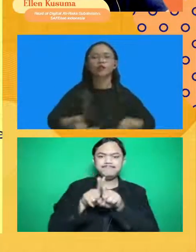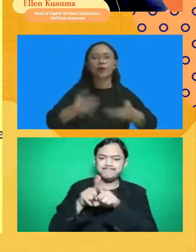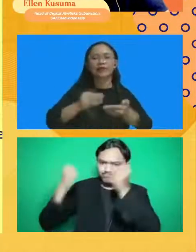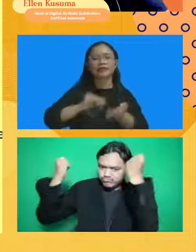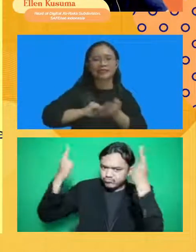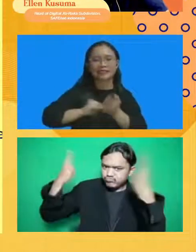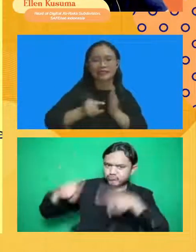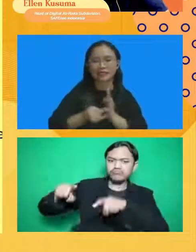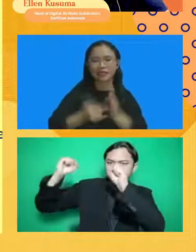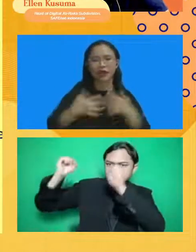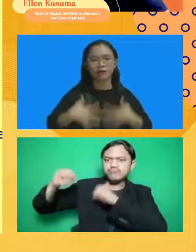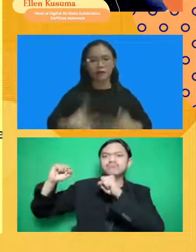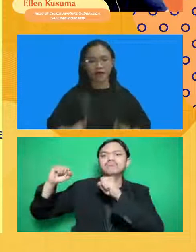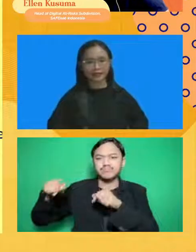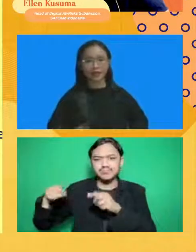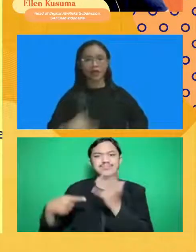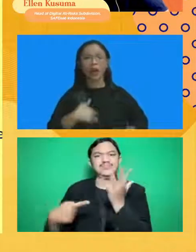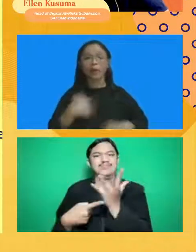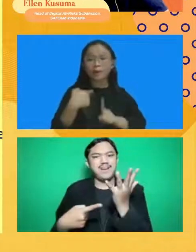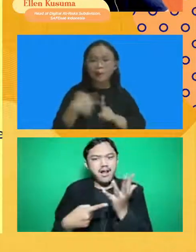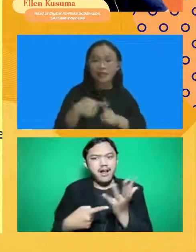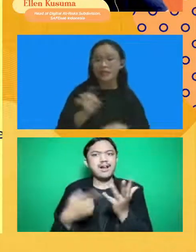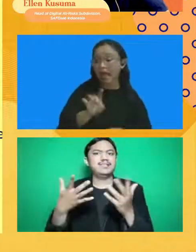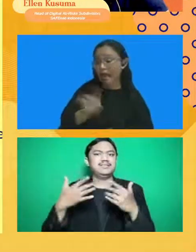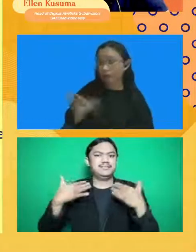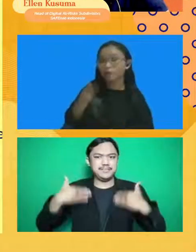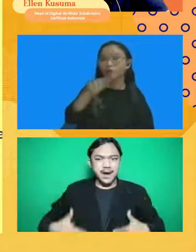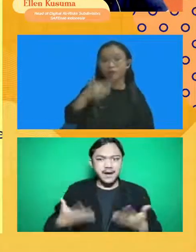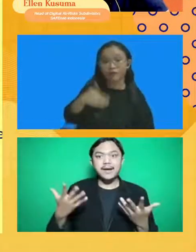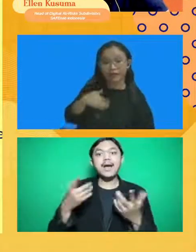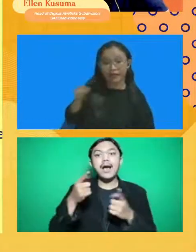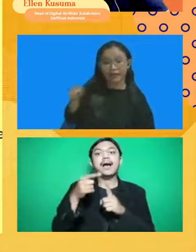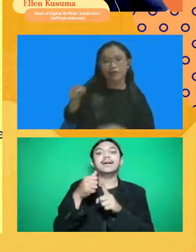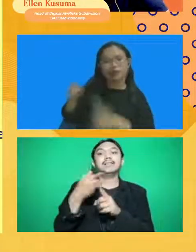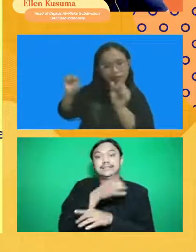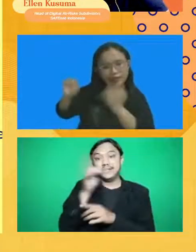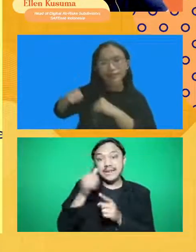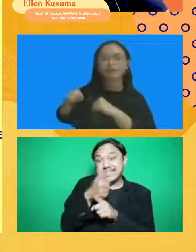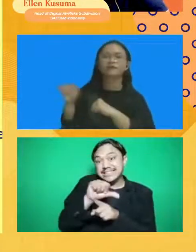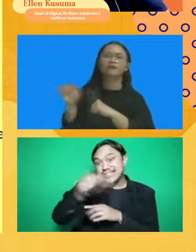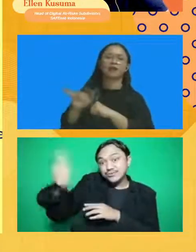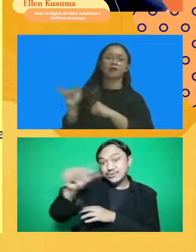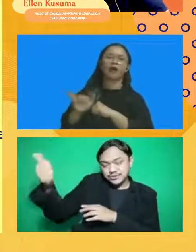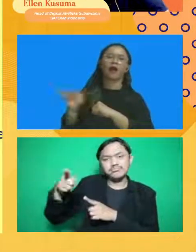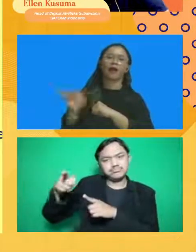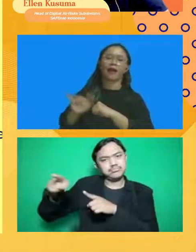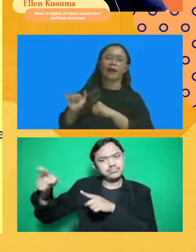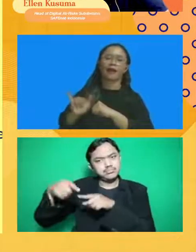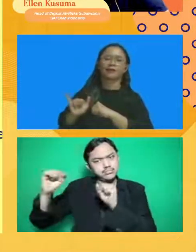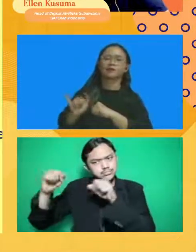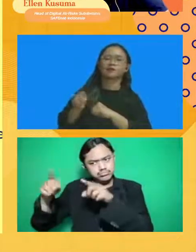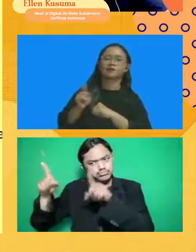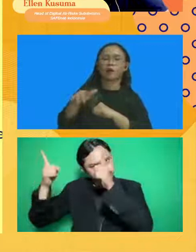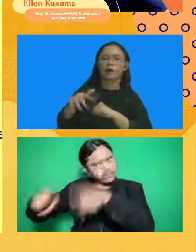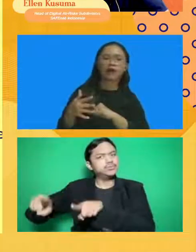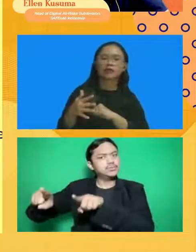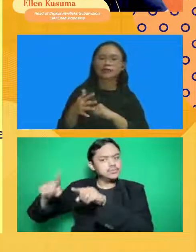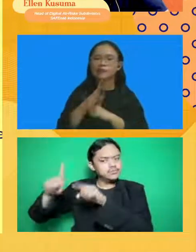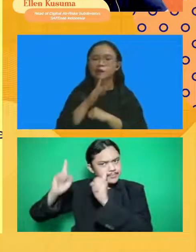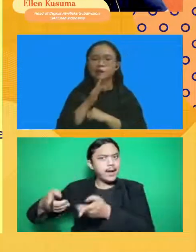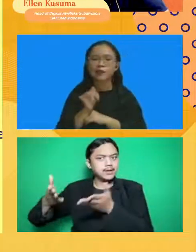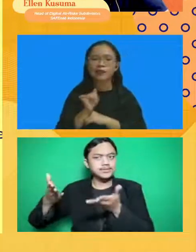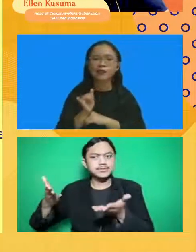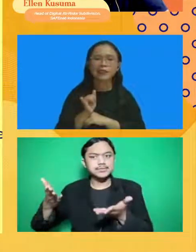to respect others' consent regarding the digital body, such as not saving their name